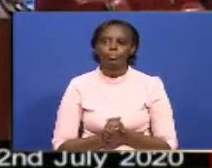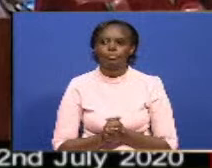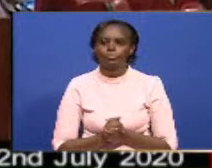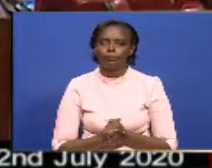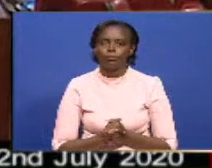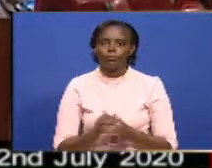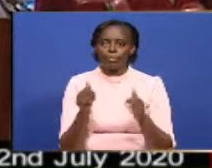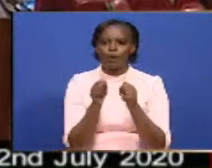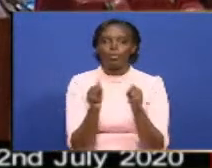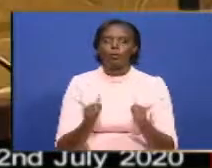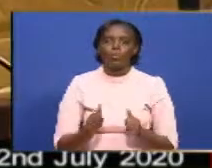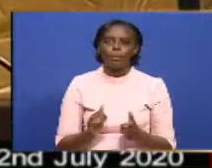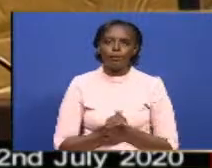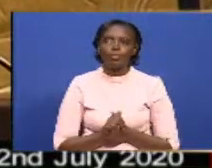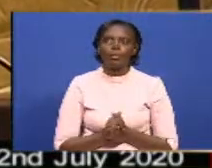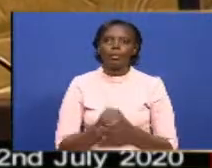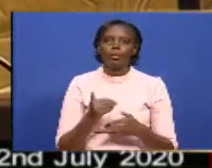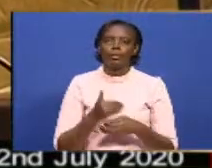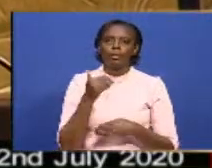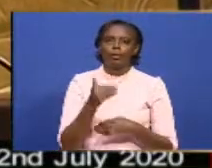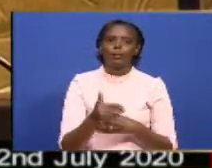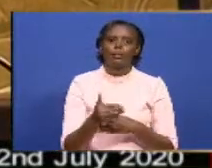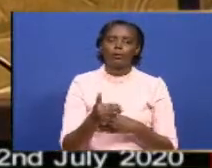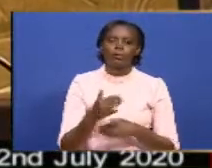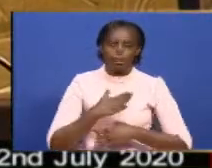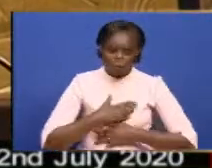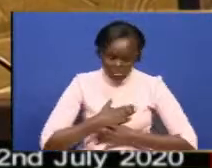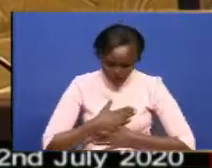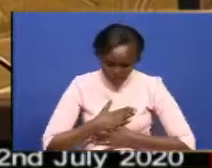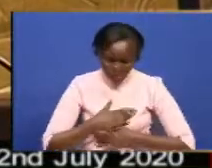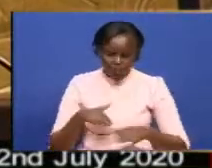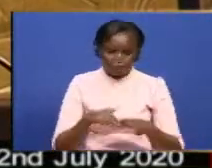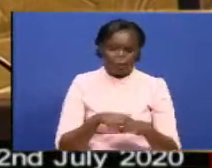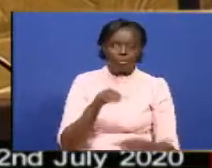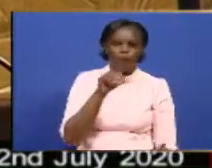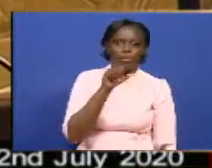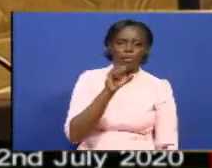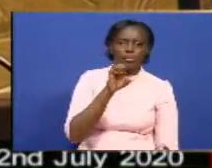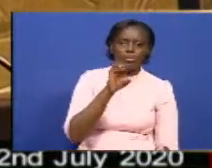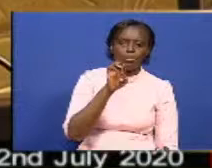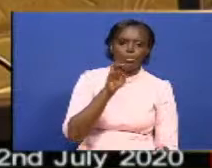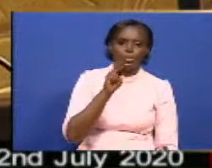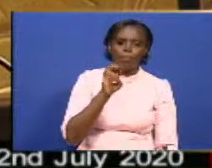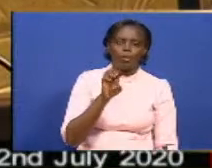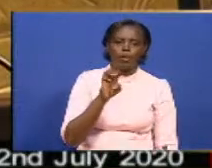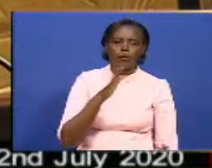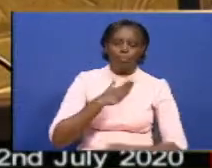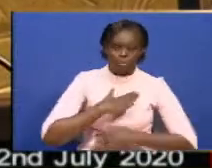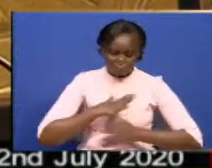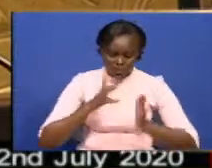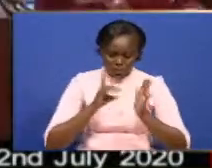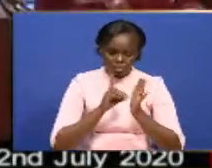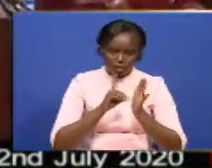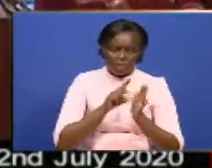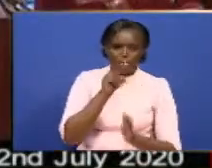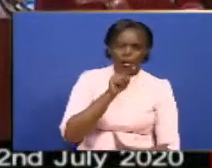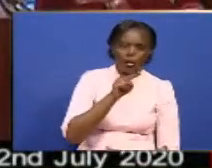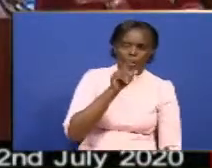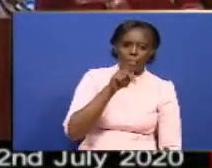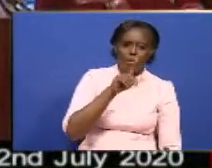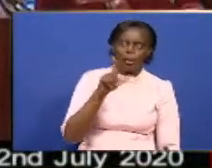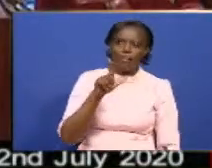Very well. Let's have the member for Seme, Dr. Nyika. Honorable. Thank you, Madam Speaker, for giving